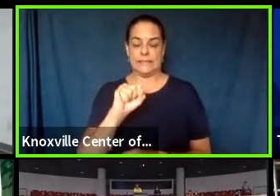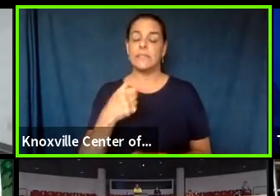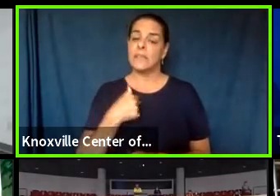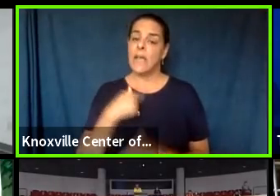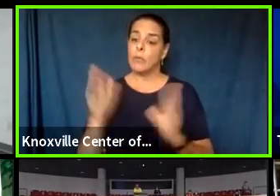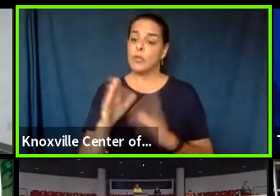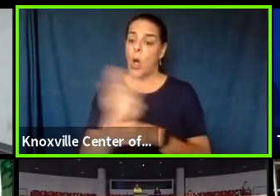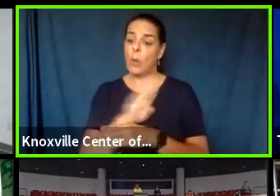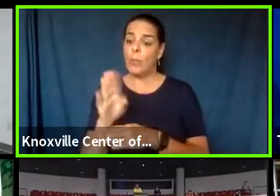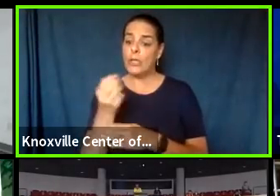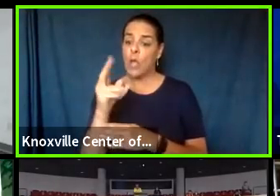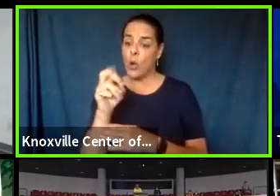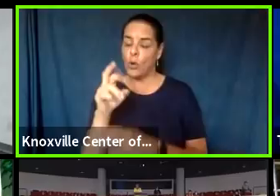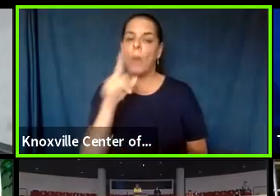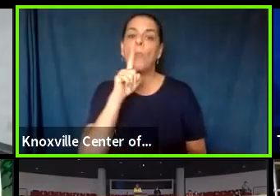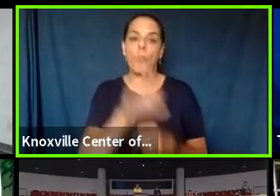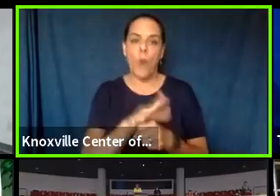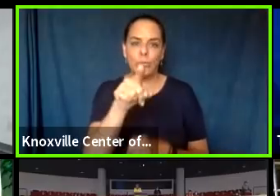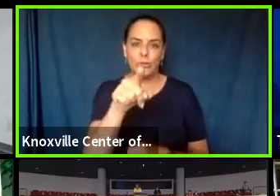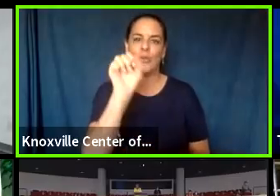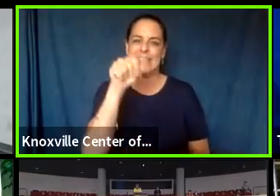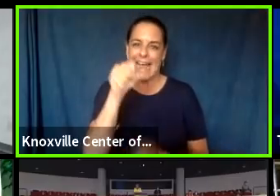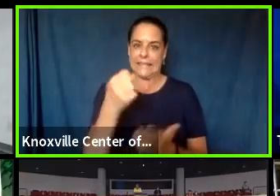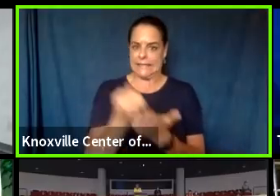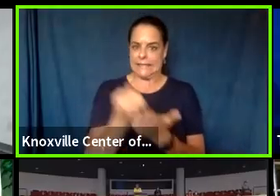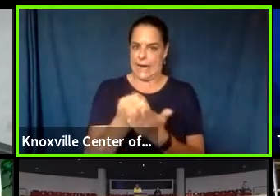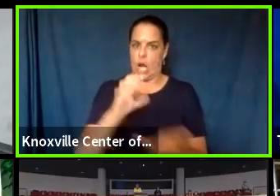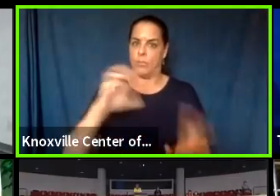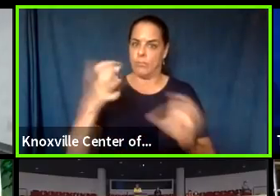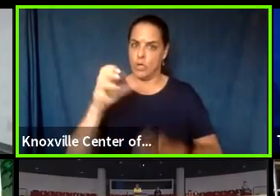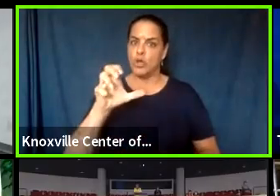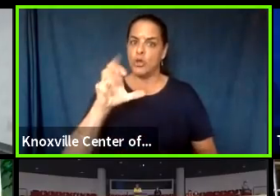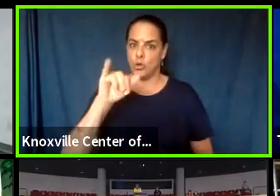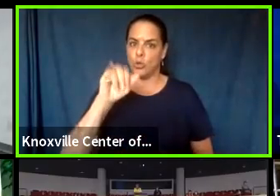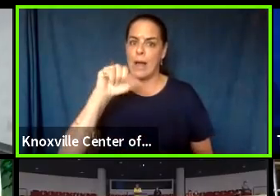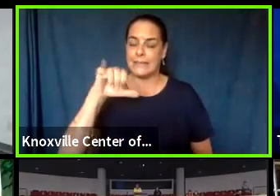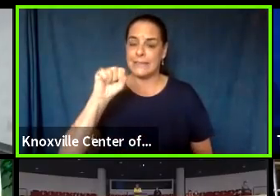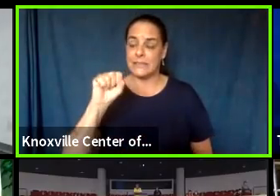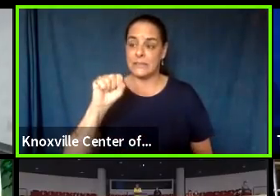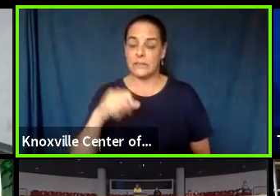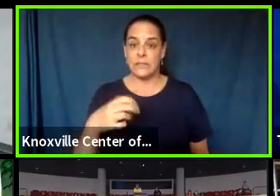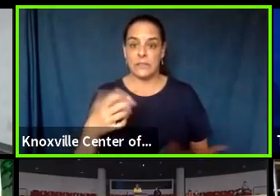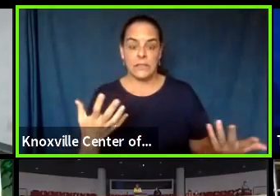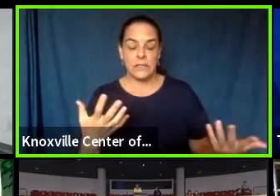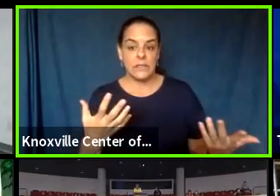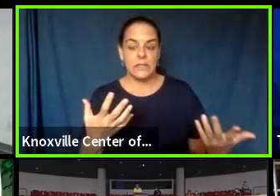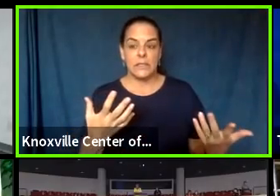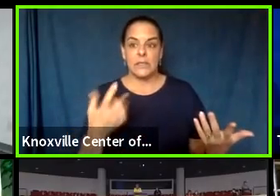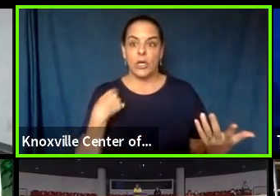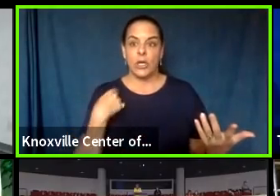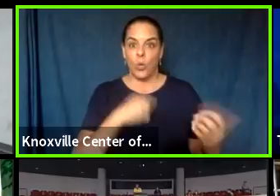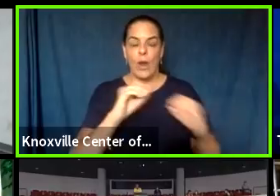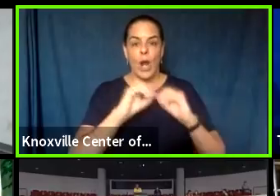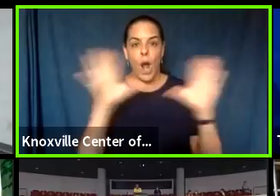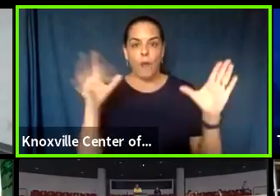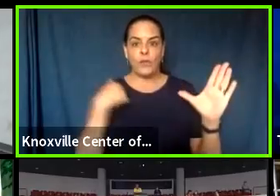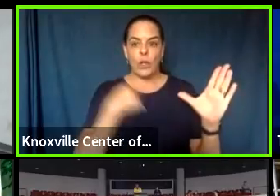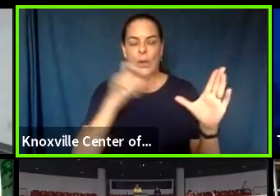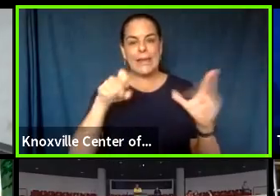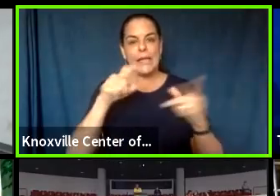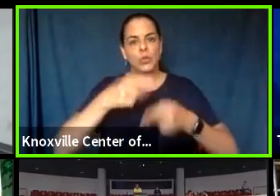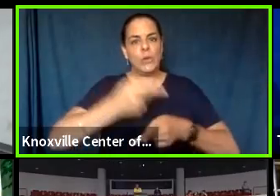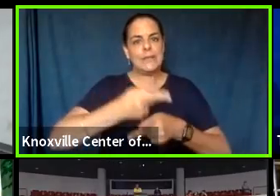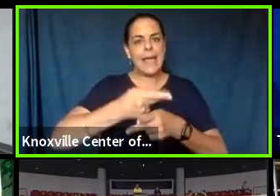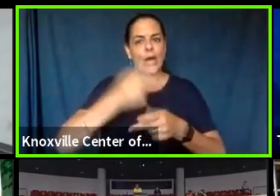you we are in an economic crisis. One can't afford to outdo the other, and we obviously need to take care